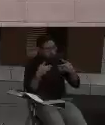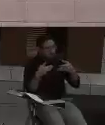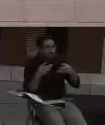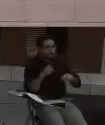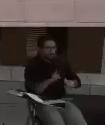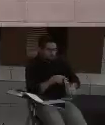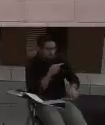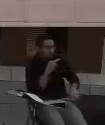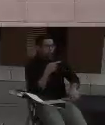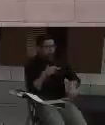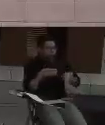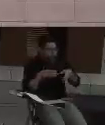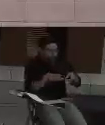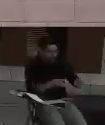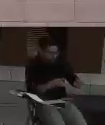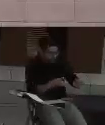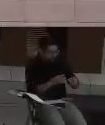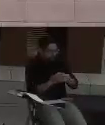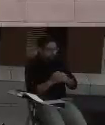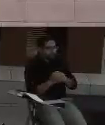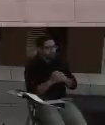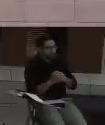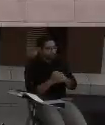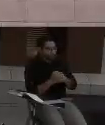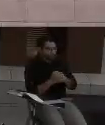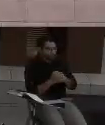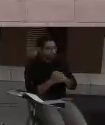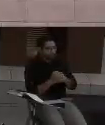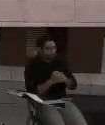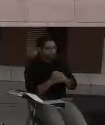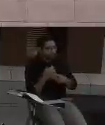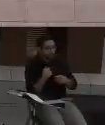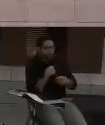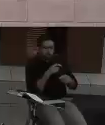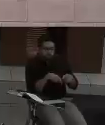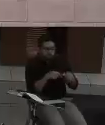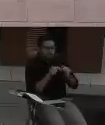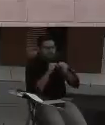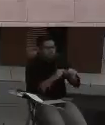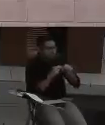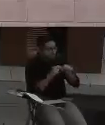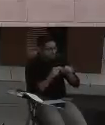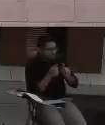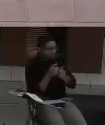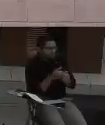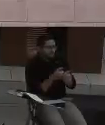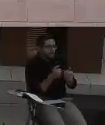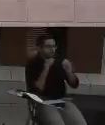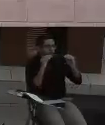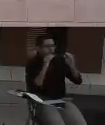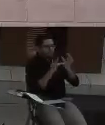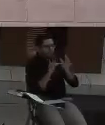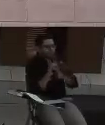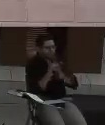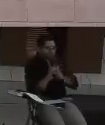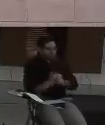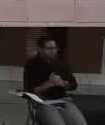to live out these powerful teachings of Jesus, to be God's community. In